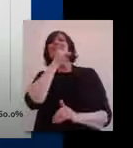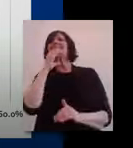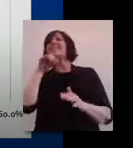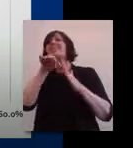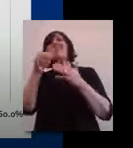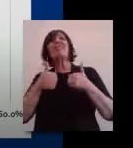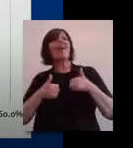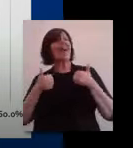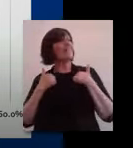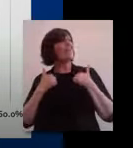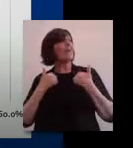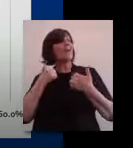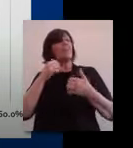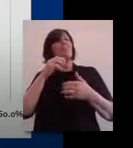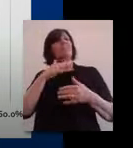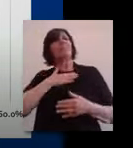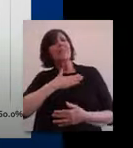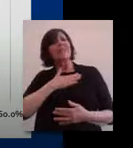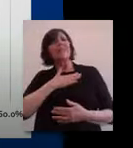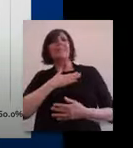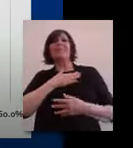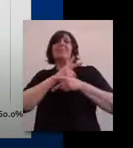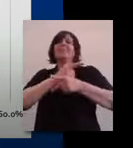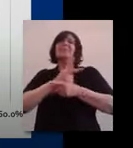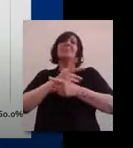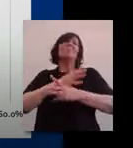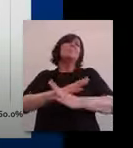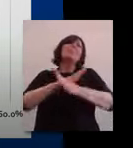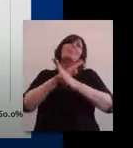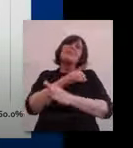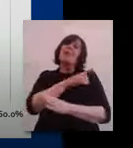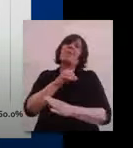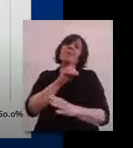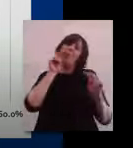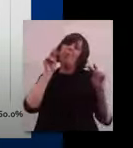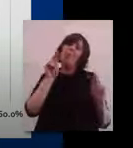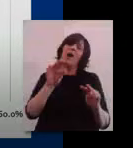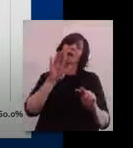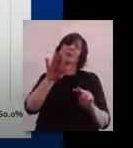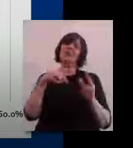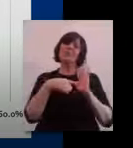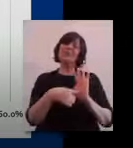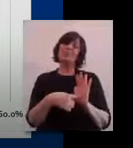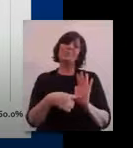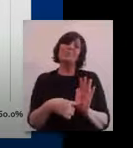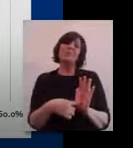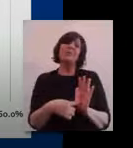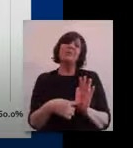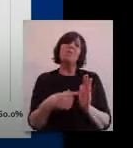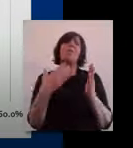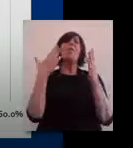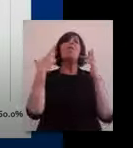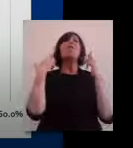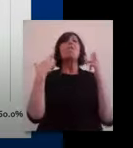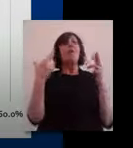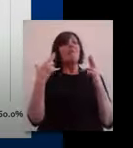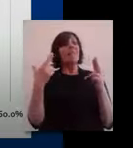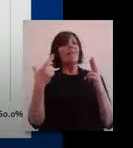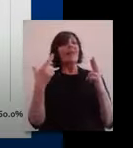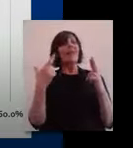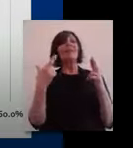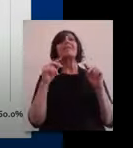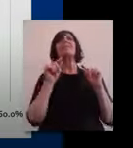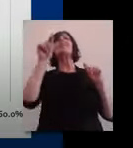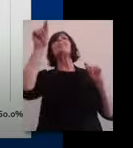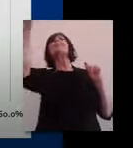that we're watching out for them, that we're monitoring their symptoms, hopefully from a distance, and